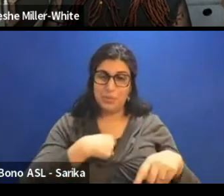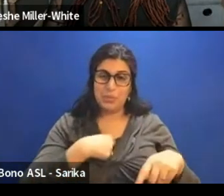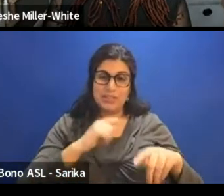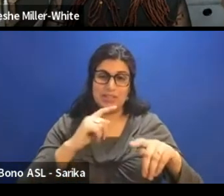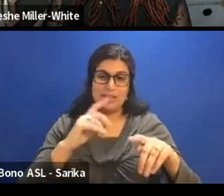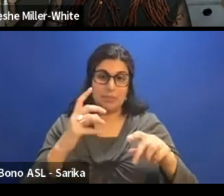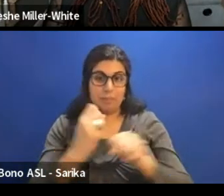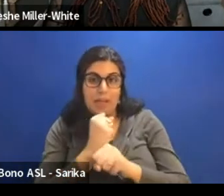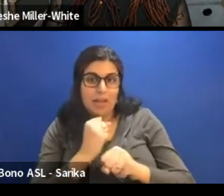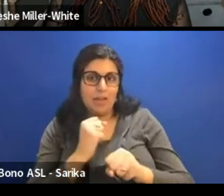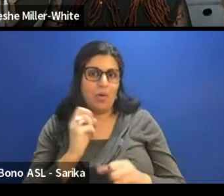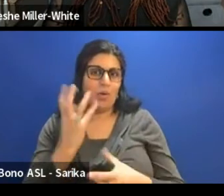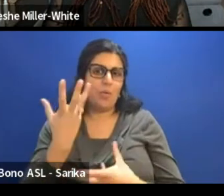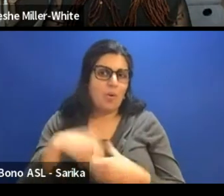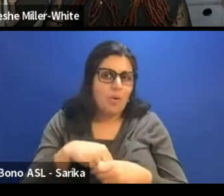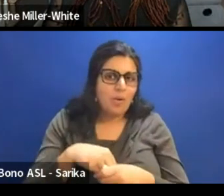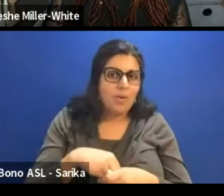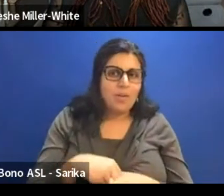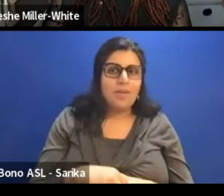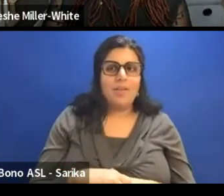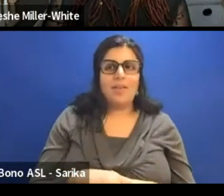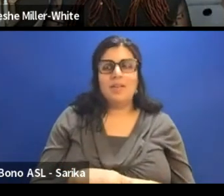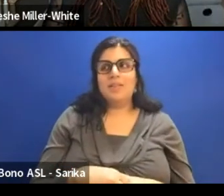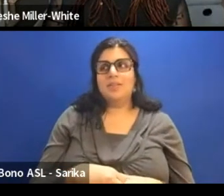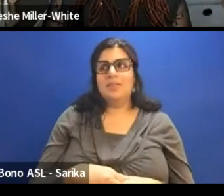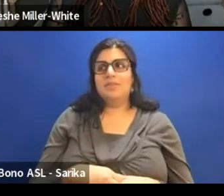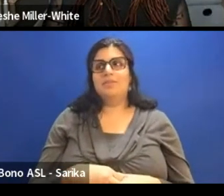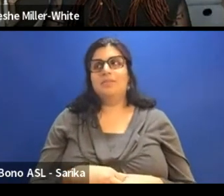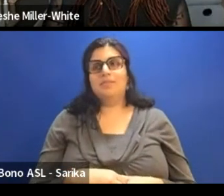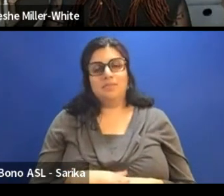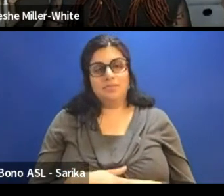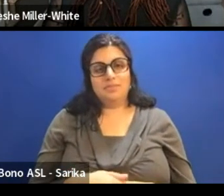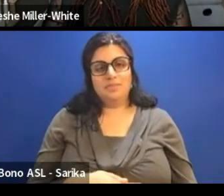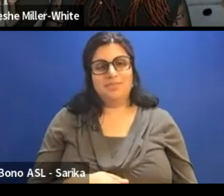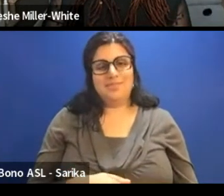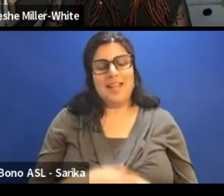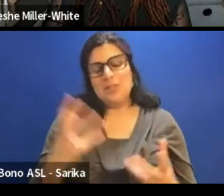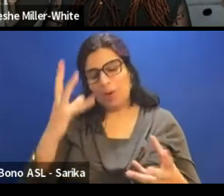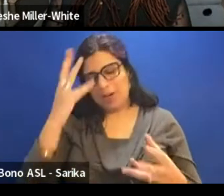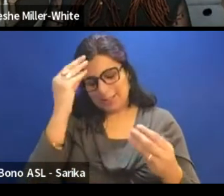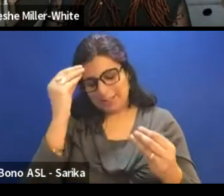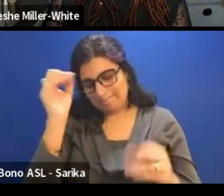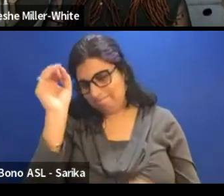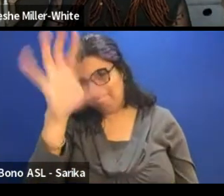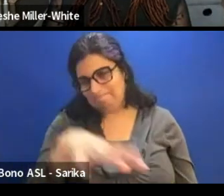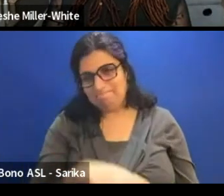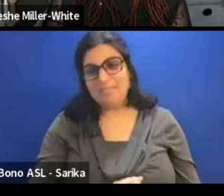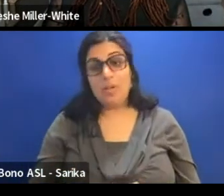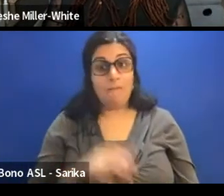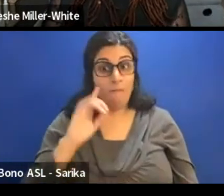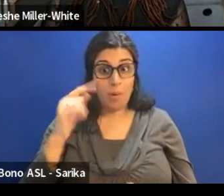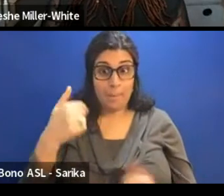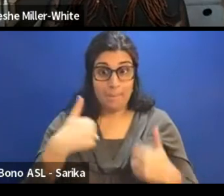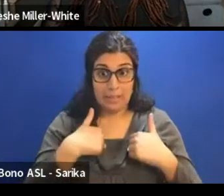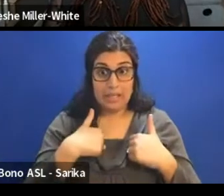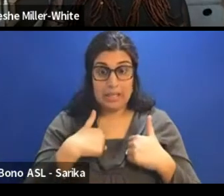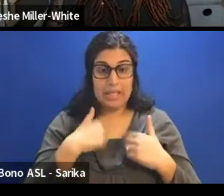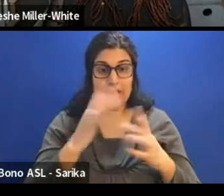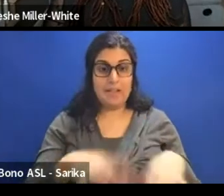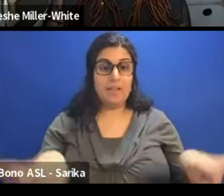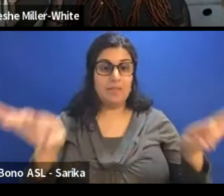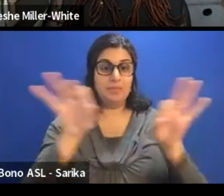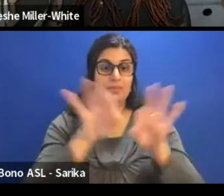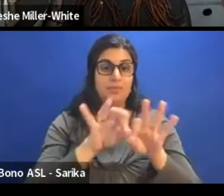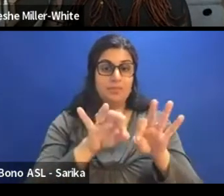or a part of, right? And so I just wanted to say that. But for me, it's important.